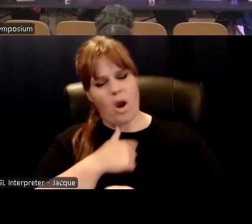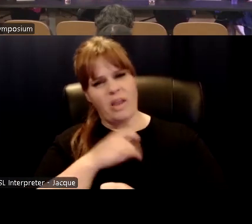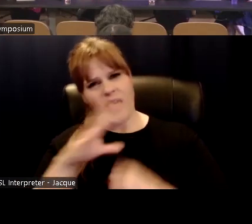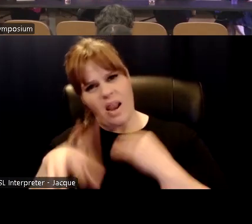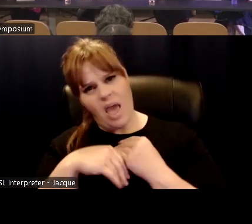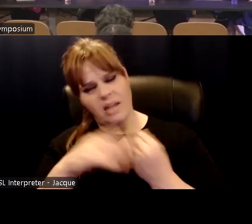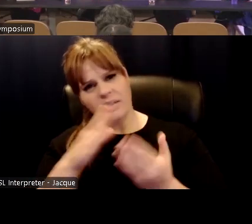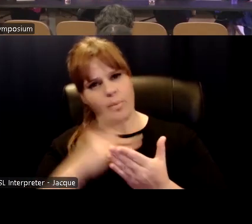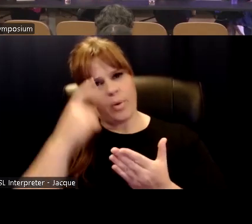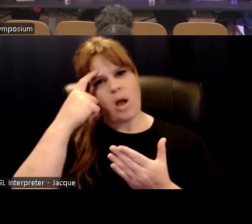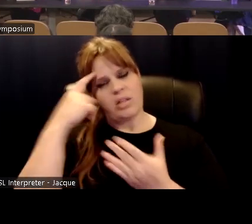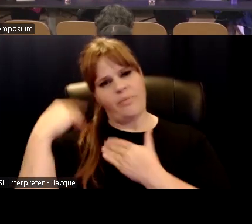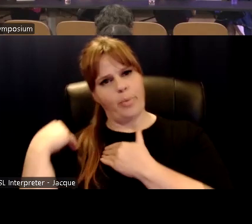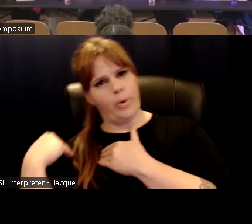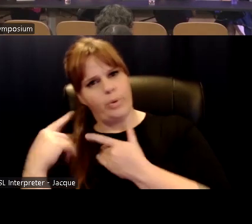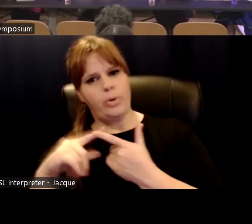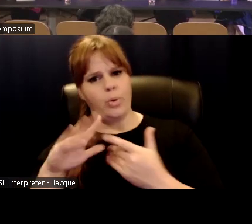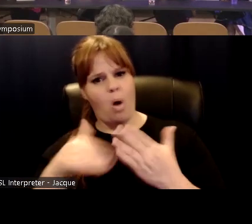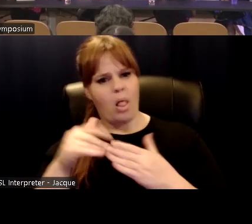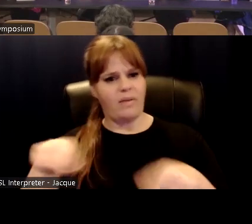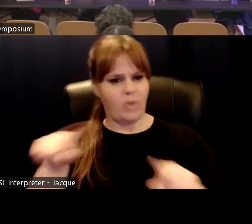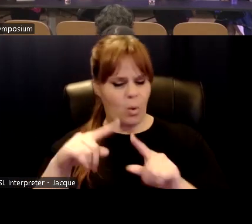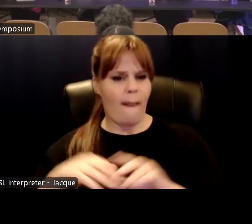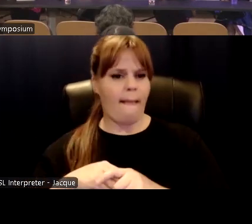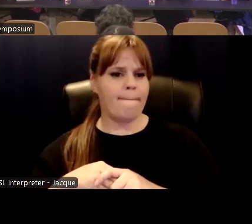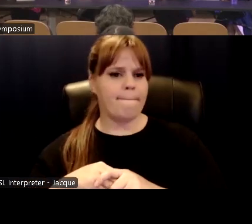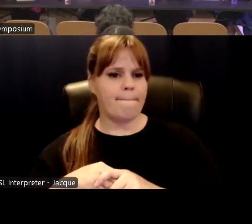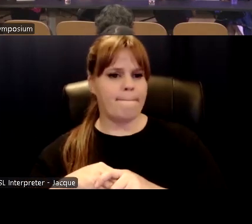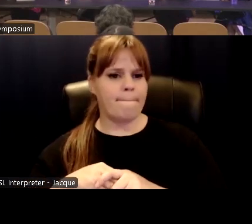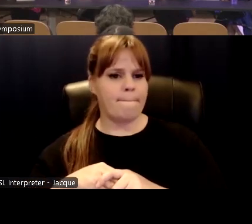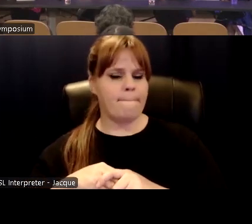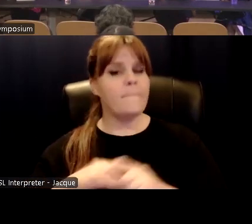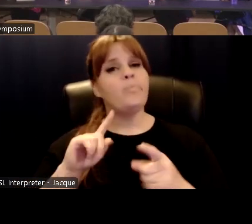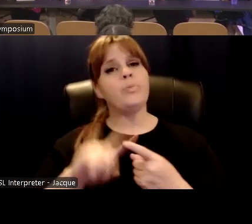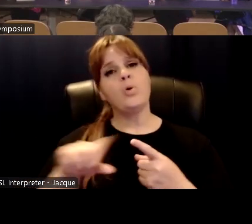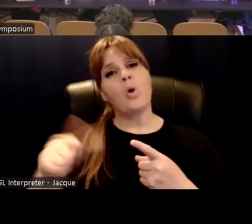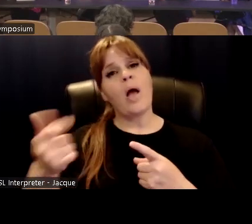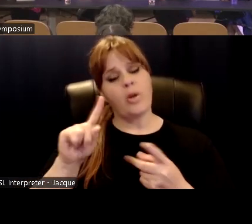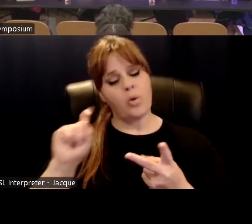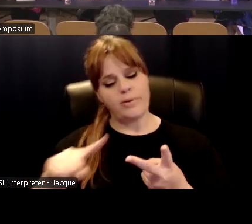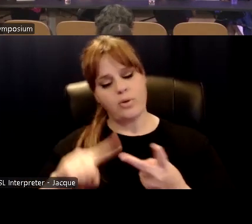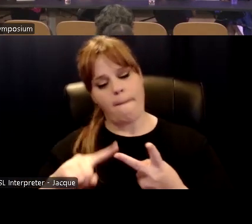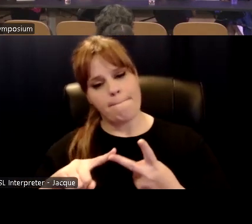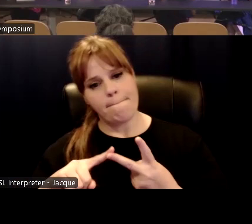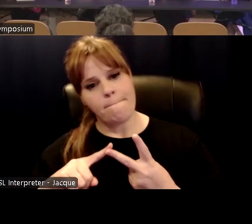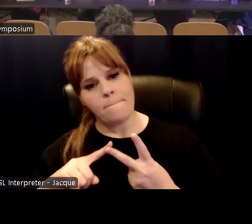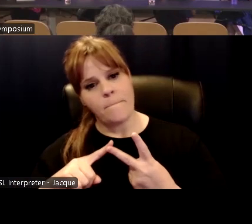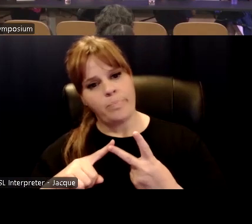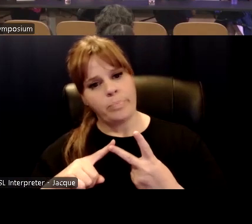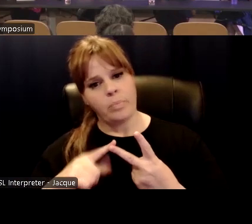some cognitive burden to all of you. To your other question,